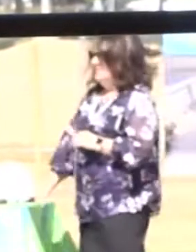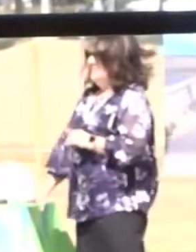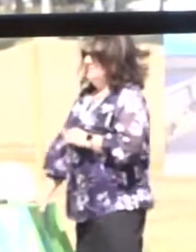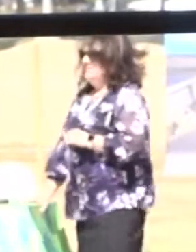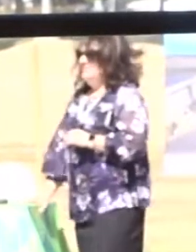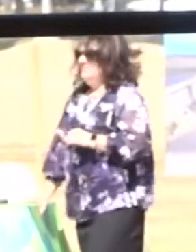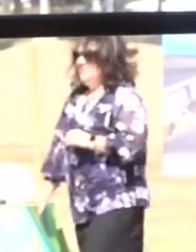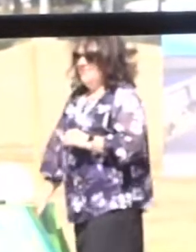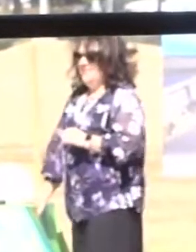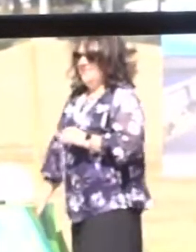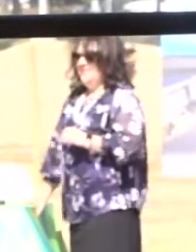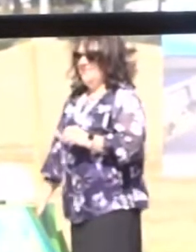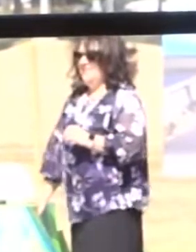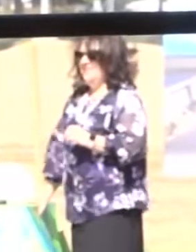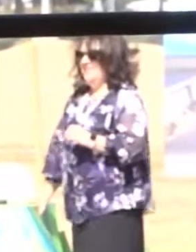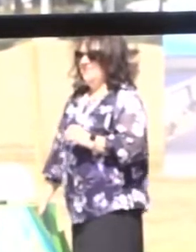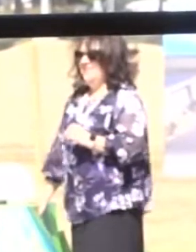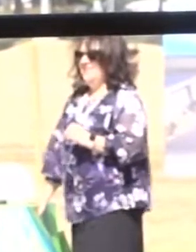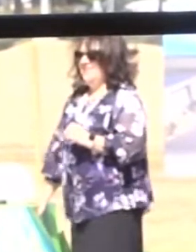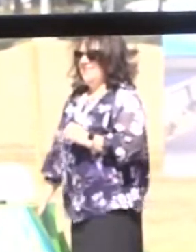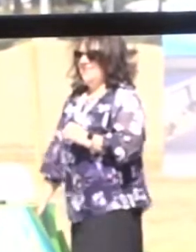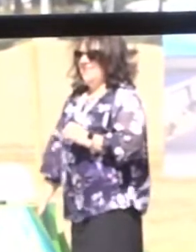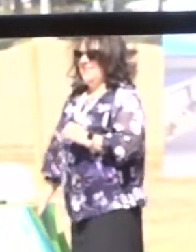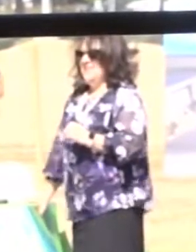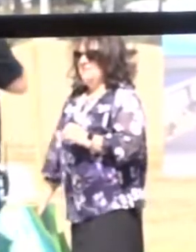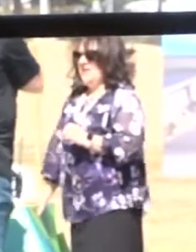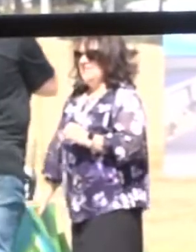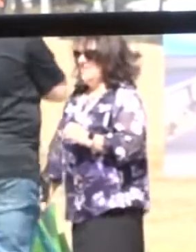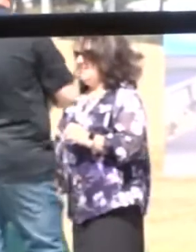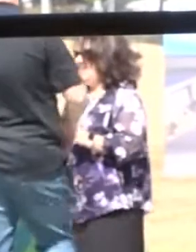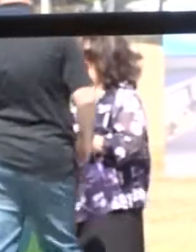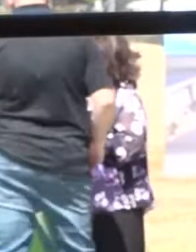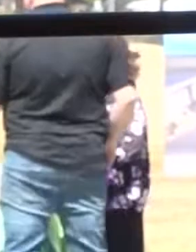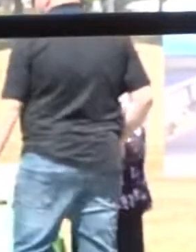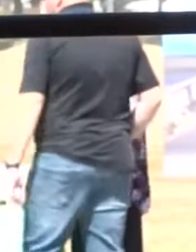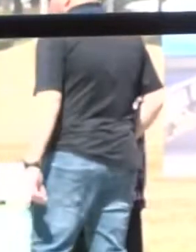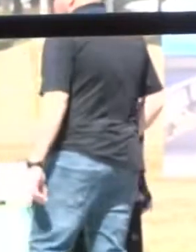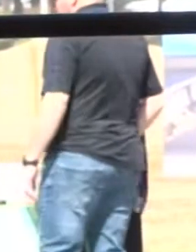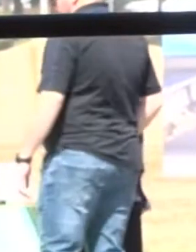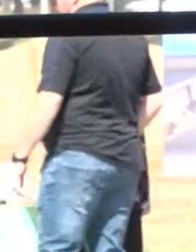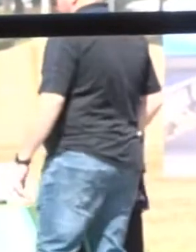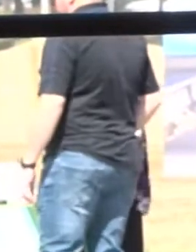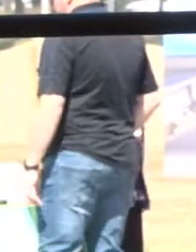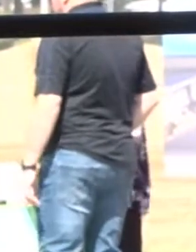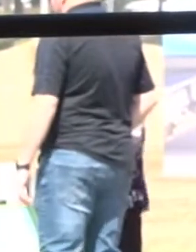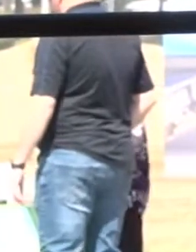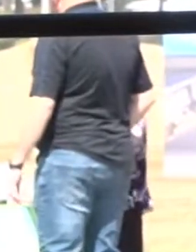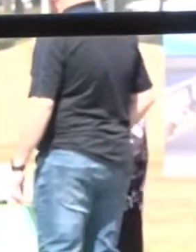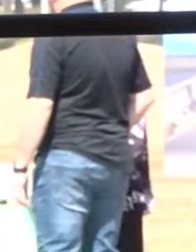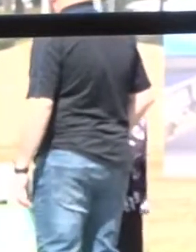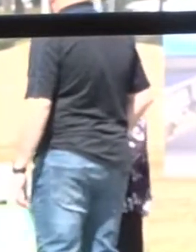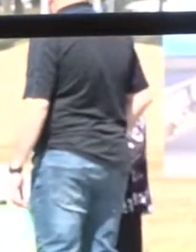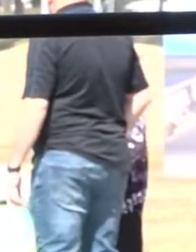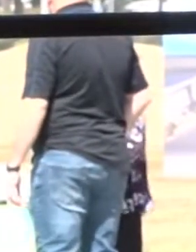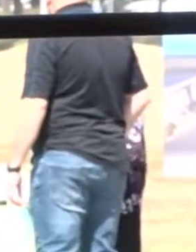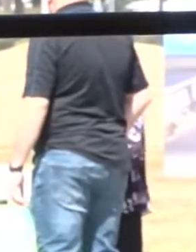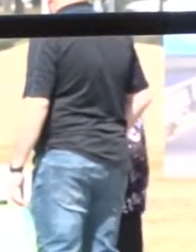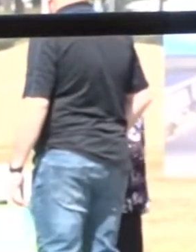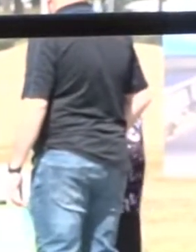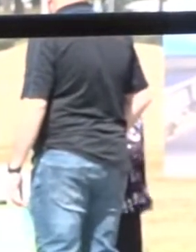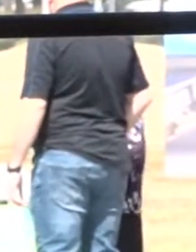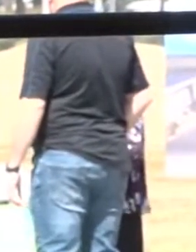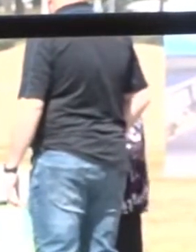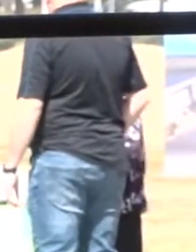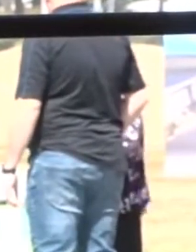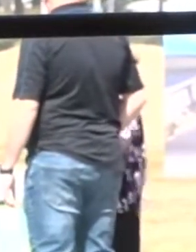up. Now the moment to capture this special day with lots of photos. So let me run through what we're going to do. First, we'll take